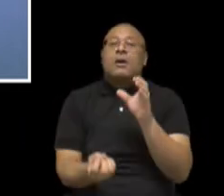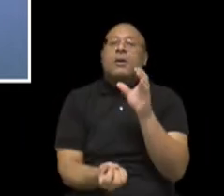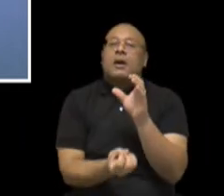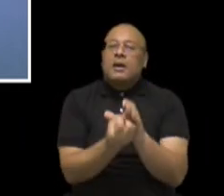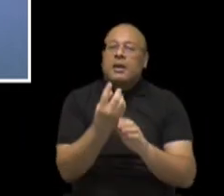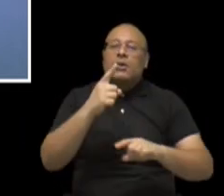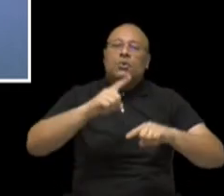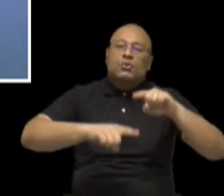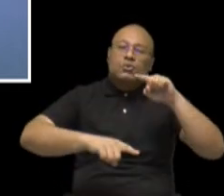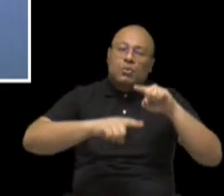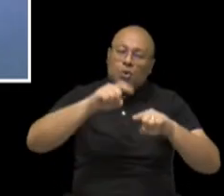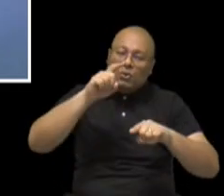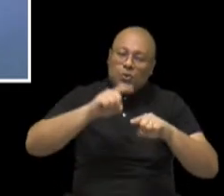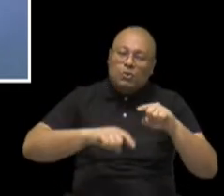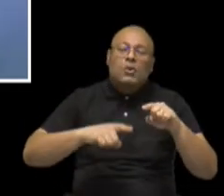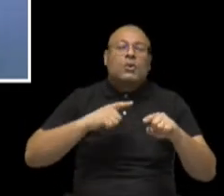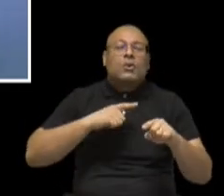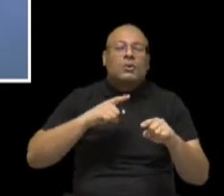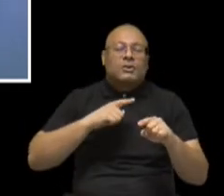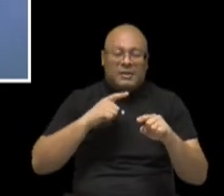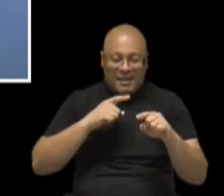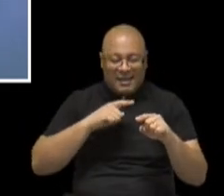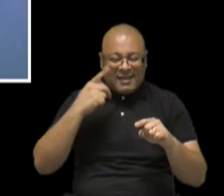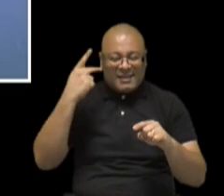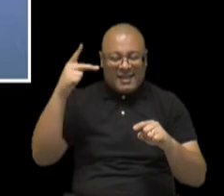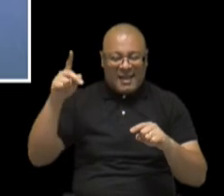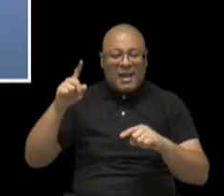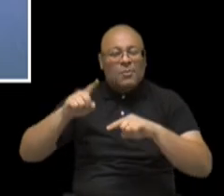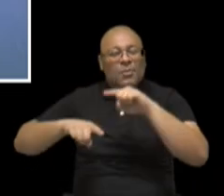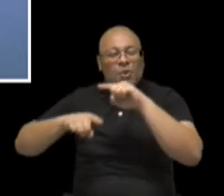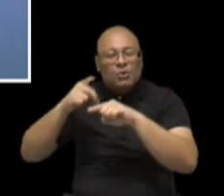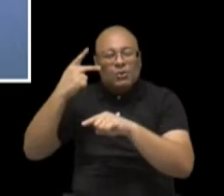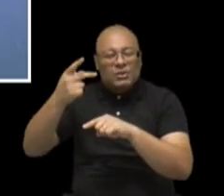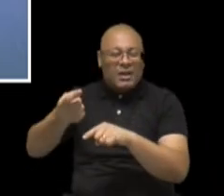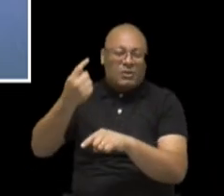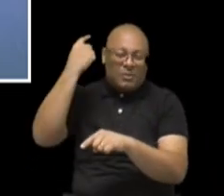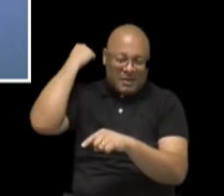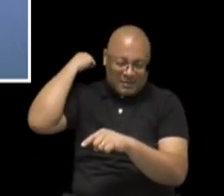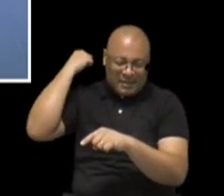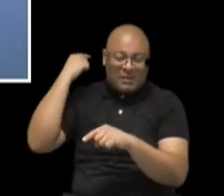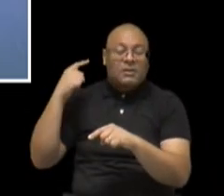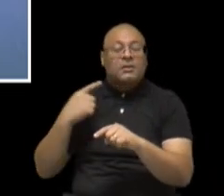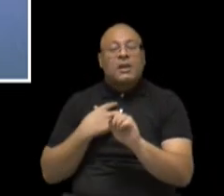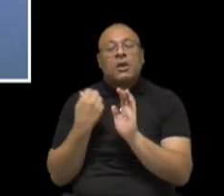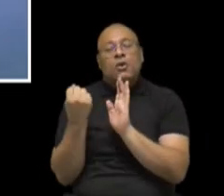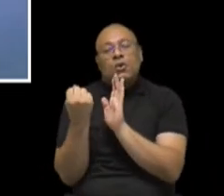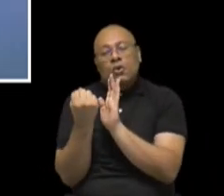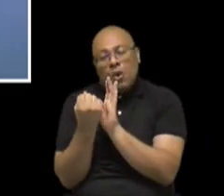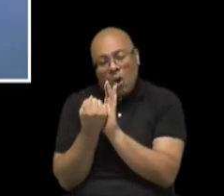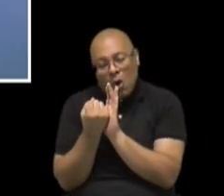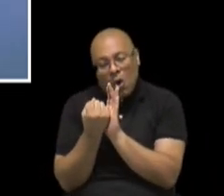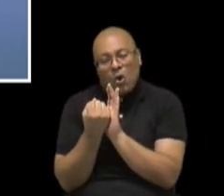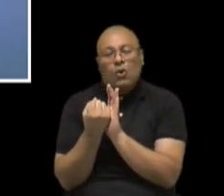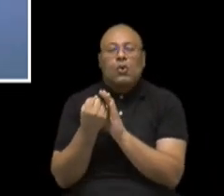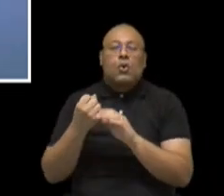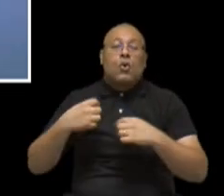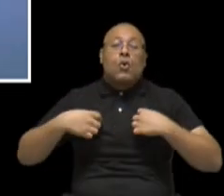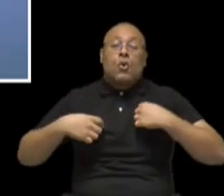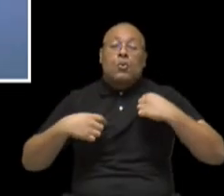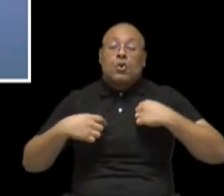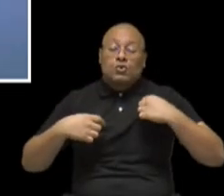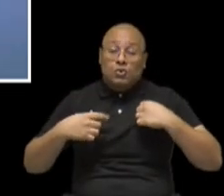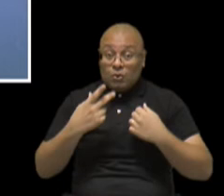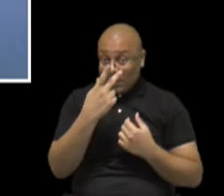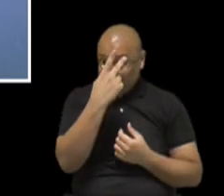peças, então tem os guidelines da Missoni, né, da MMissoni. Olha, tem aqui os logos, esse aqui talvez sejam os tecidos. Então, as